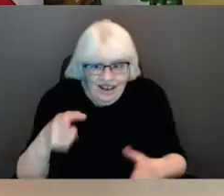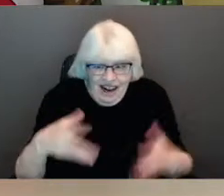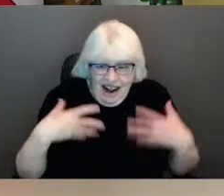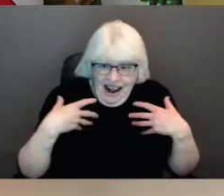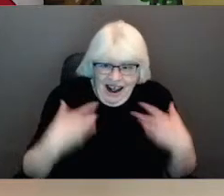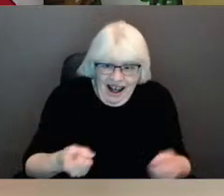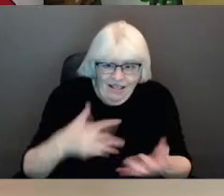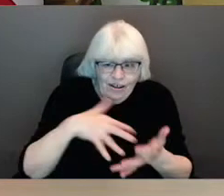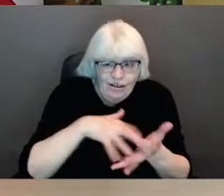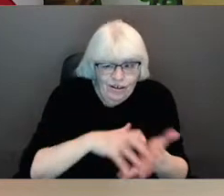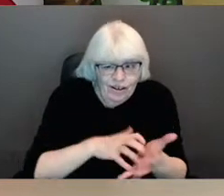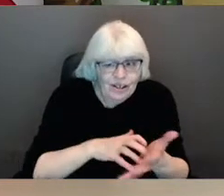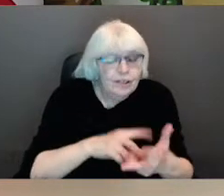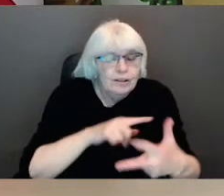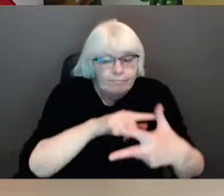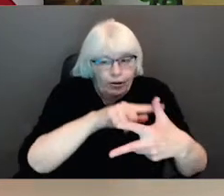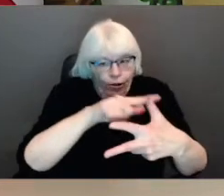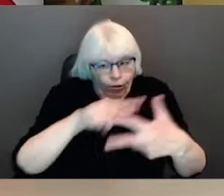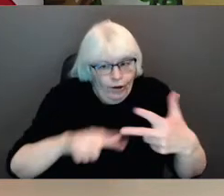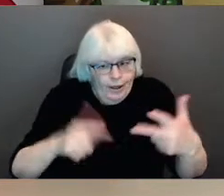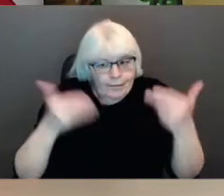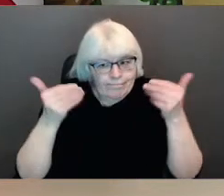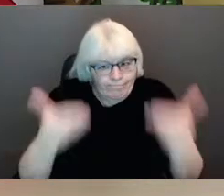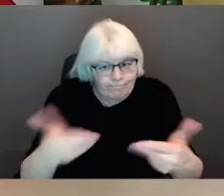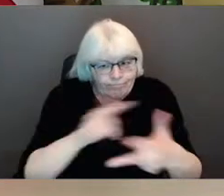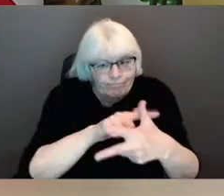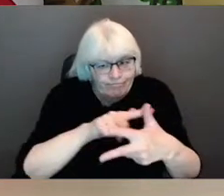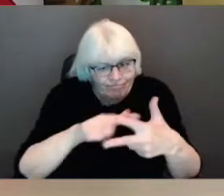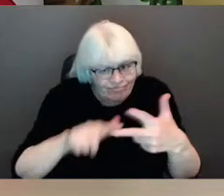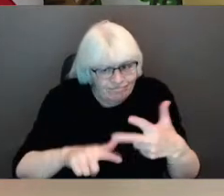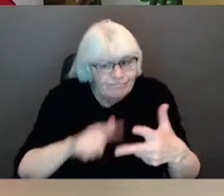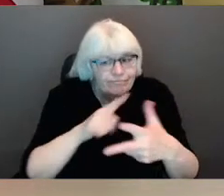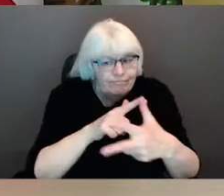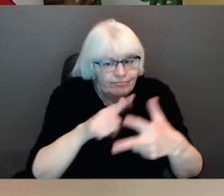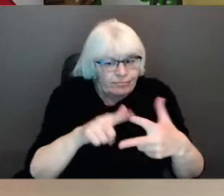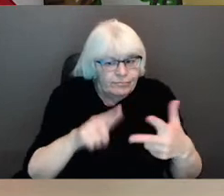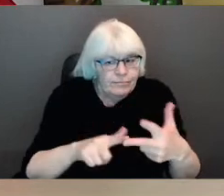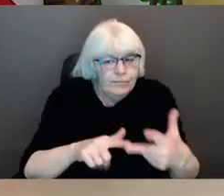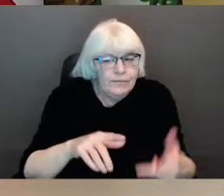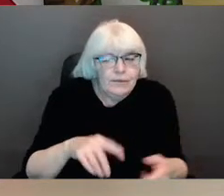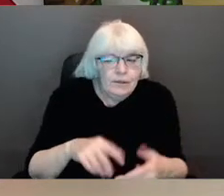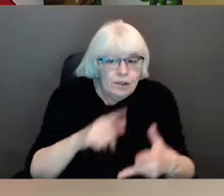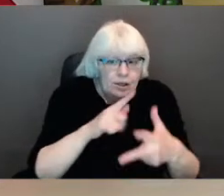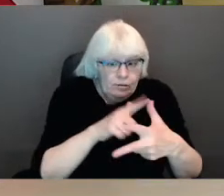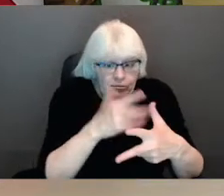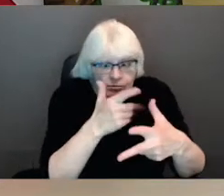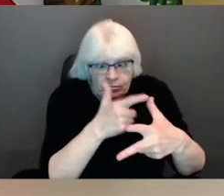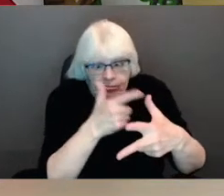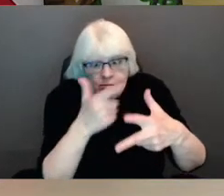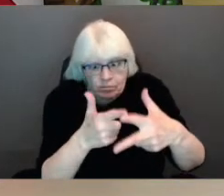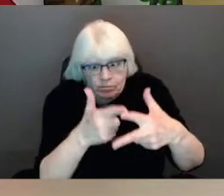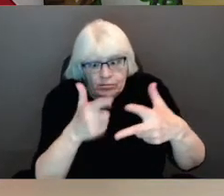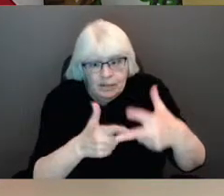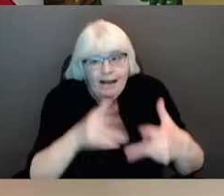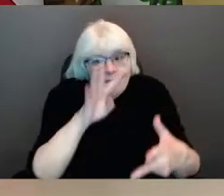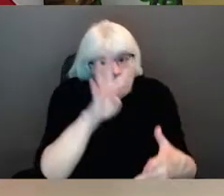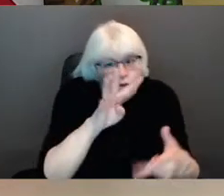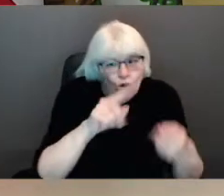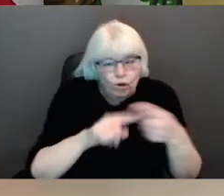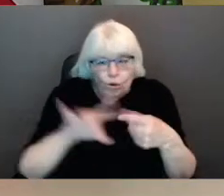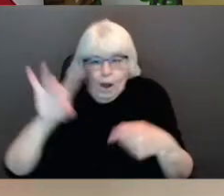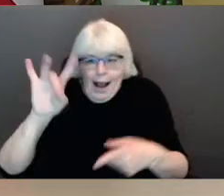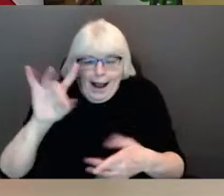4 to 8 weeks between each dose. We are learning more about the importance of getting our booster doses when we're